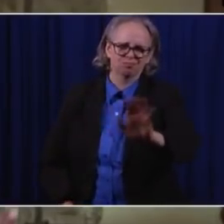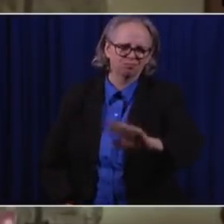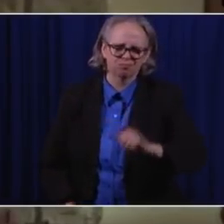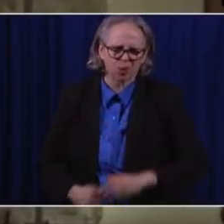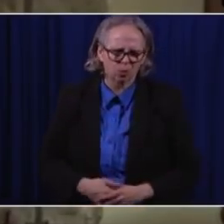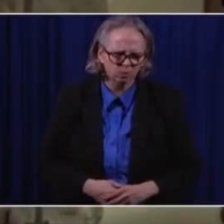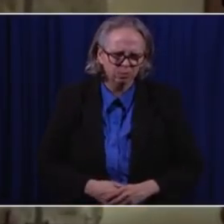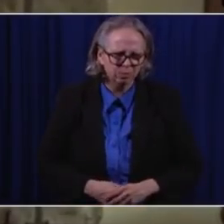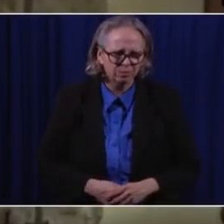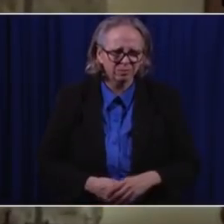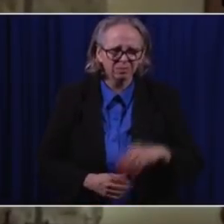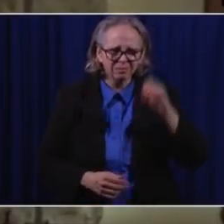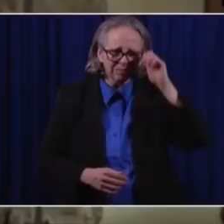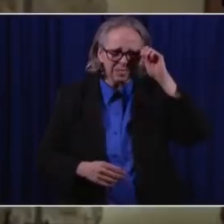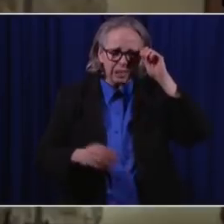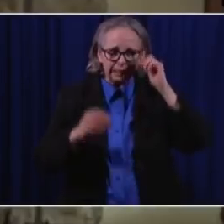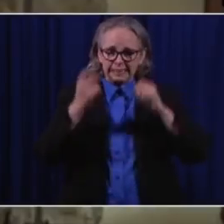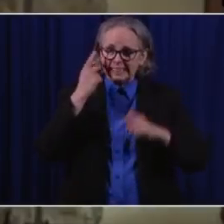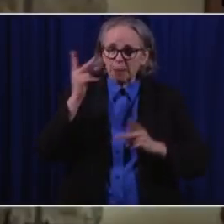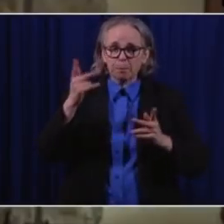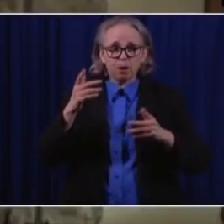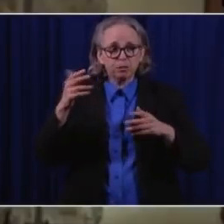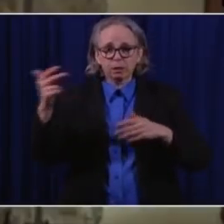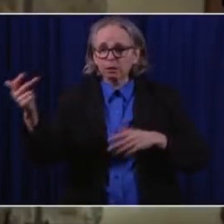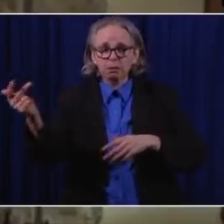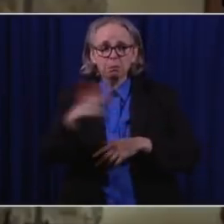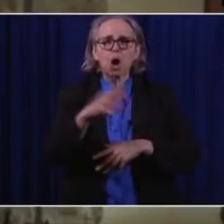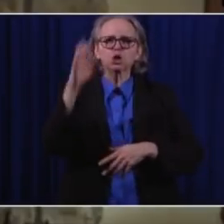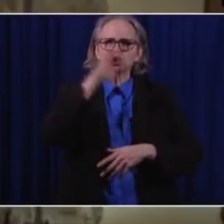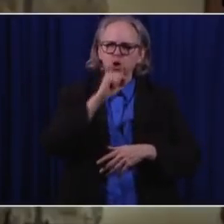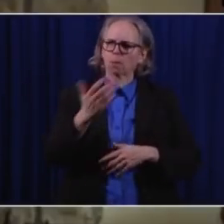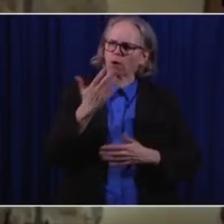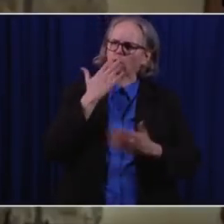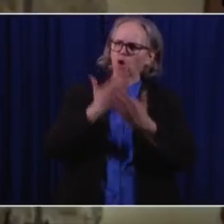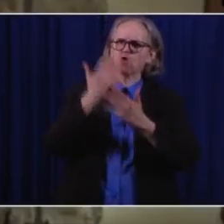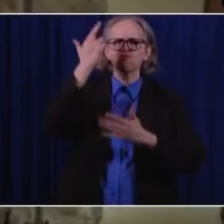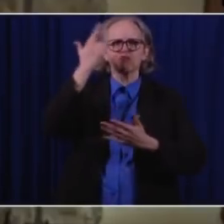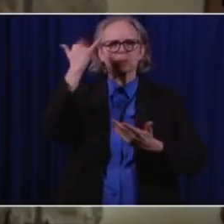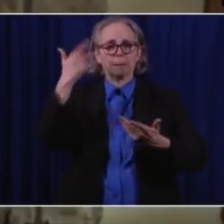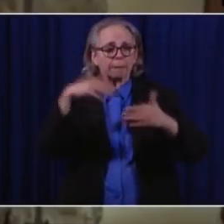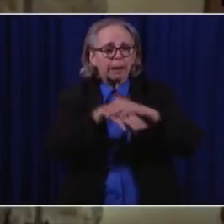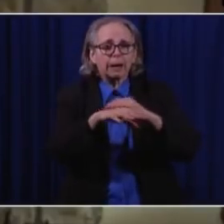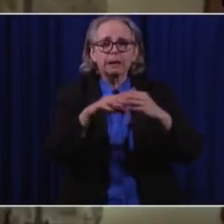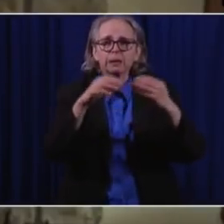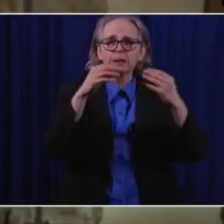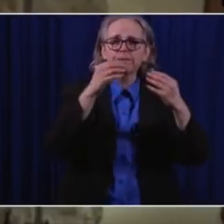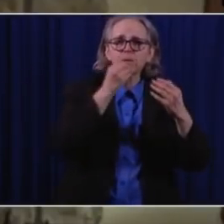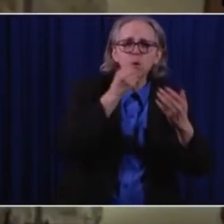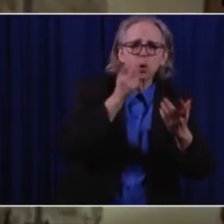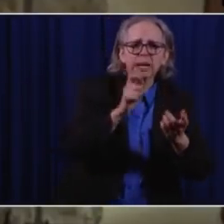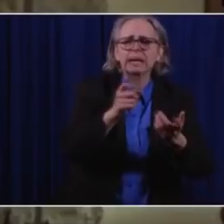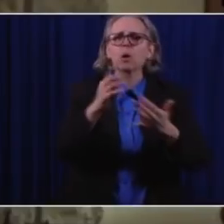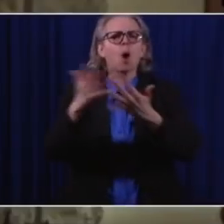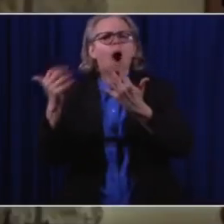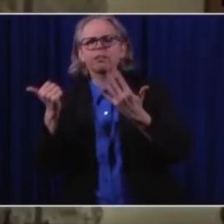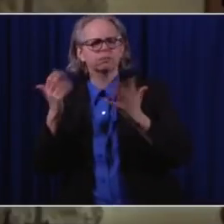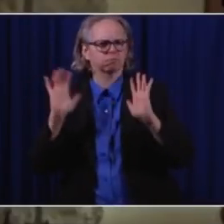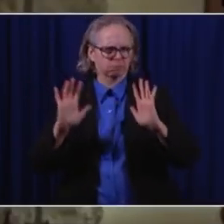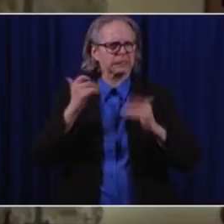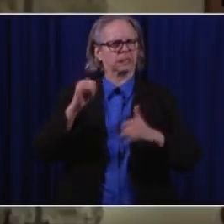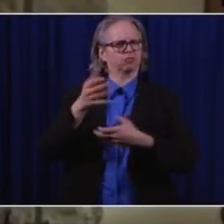should assume that they have a legitimate reason to be out there. But on the other hand, if there's a number of